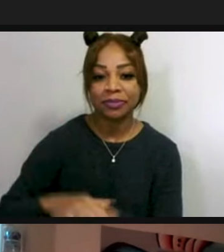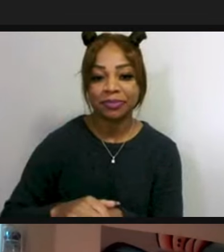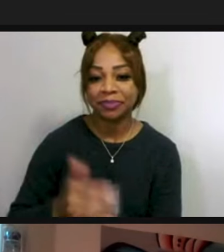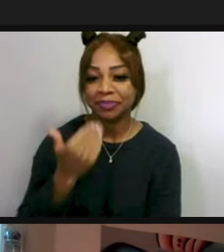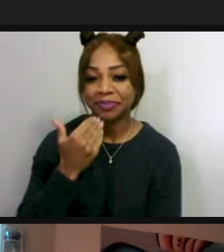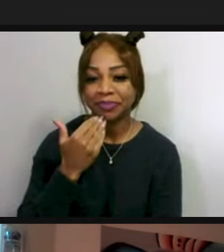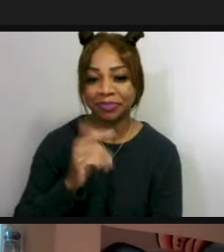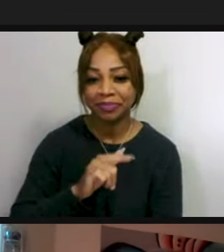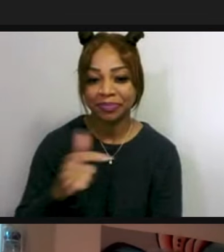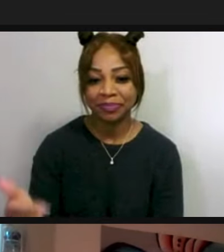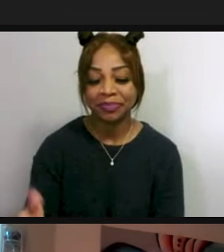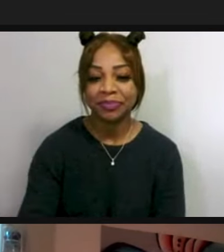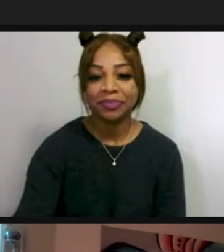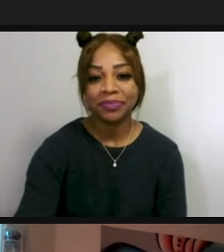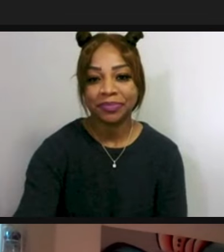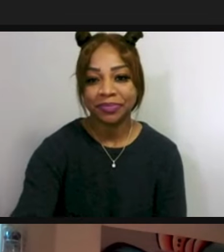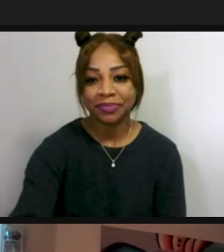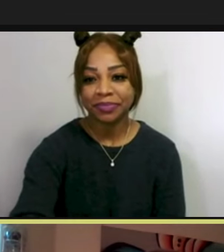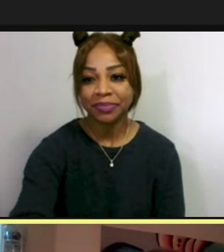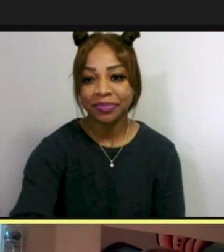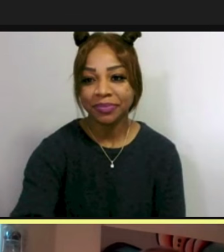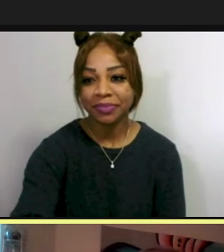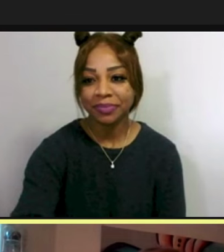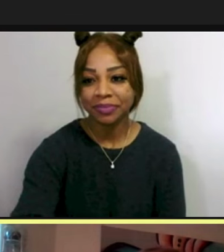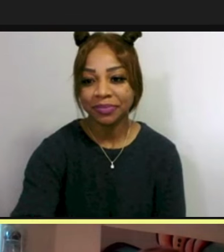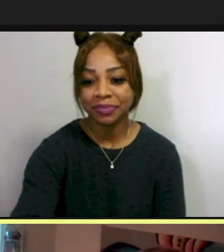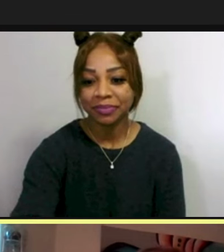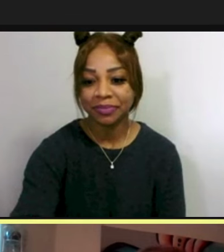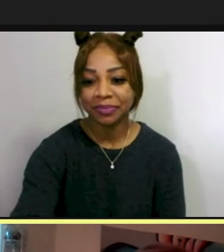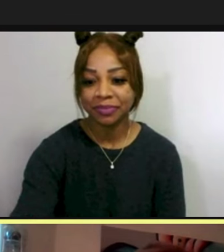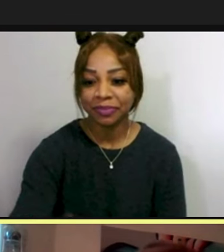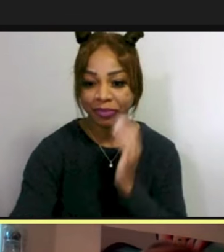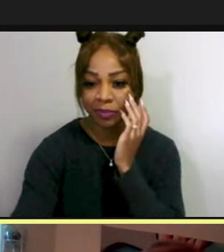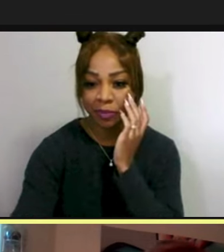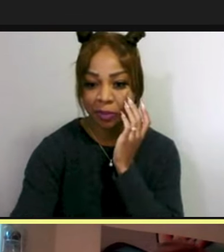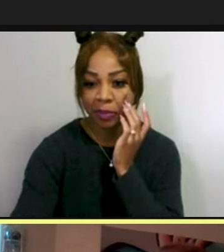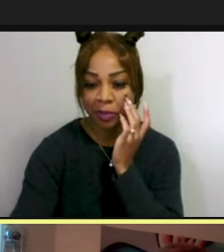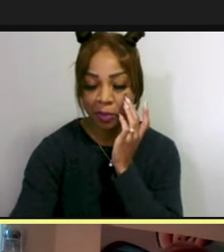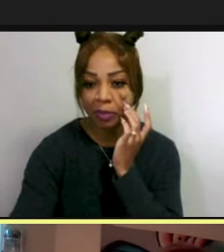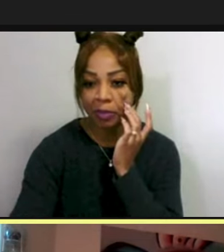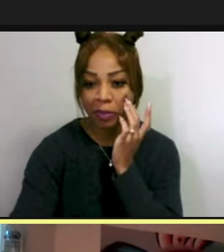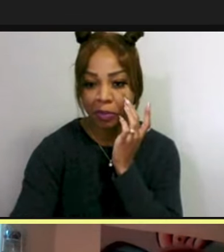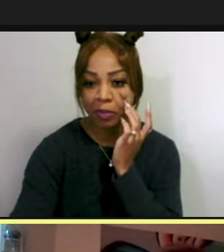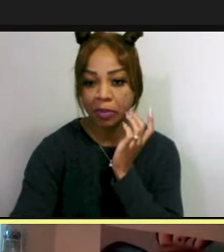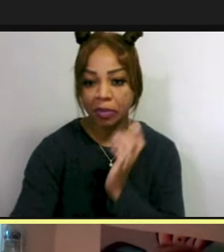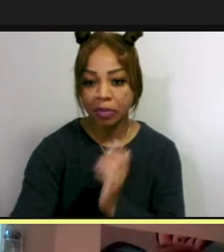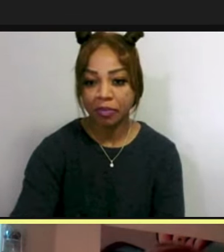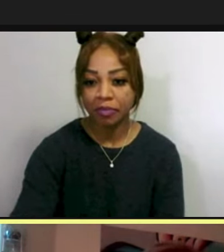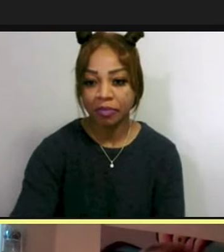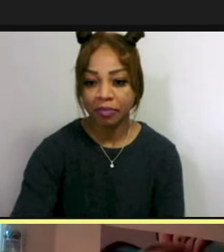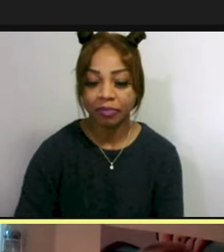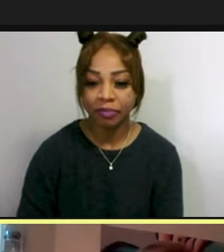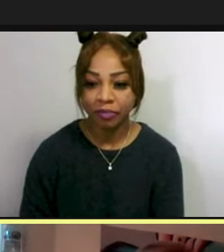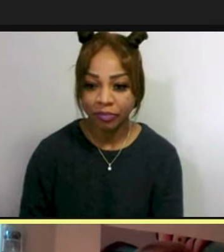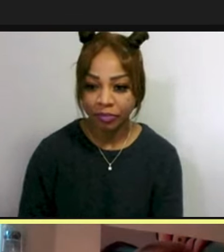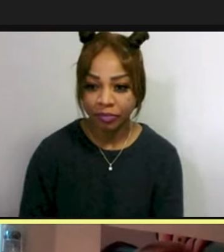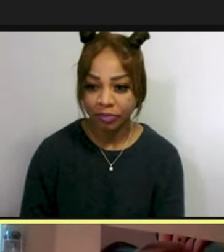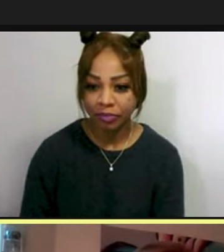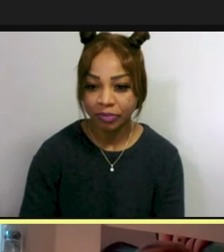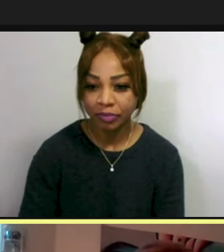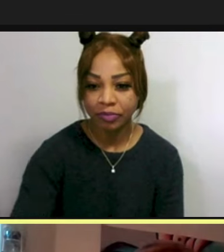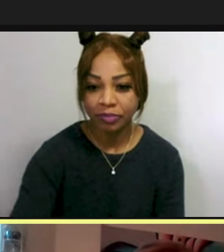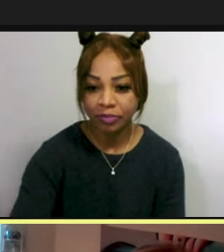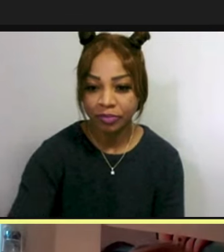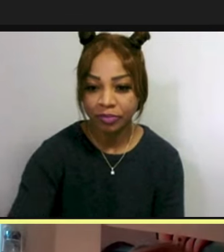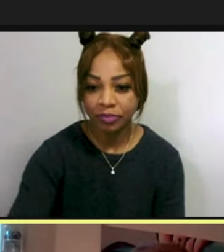Réseau Ontario. Merci et fin de ma réflexion. Thank you. Hello. I'm really happy to be here today